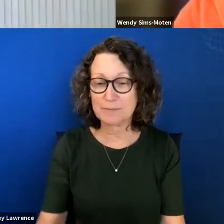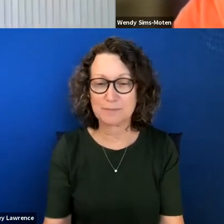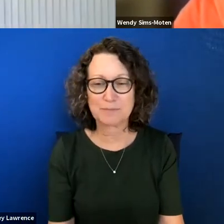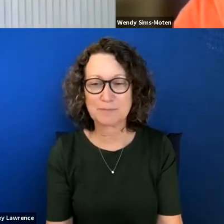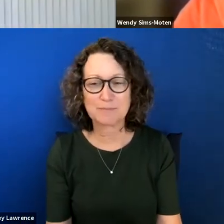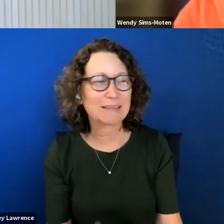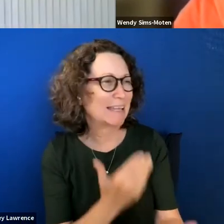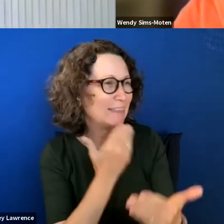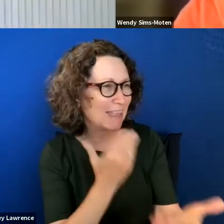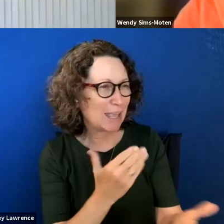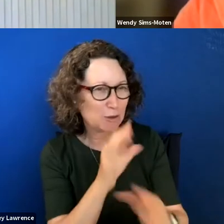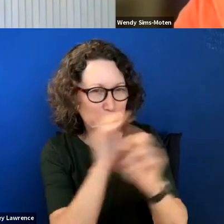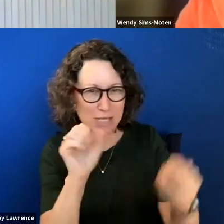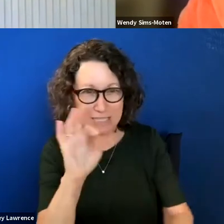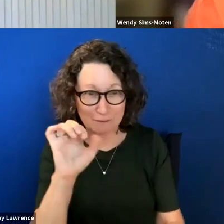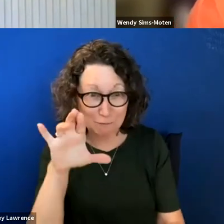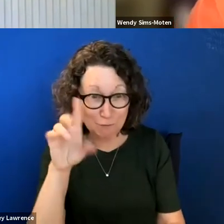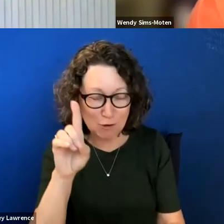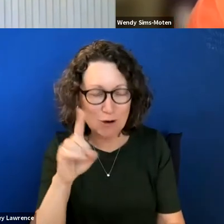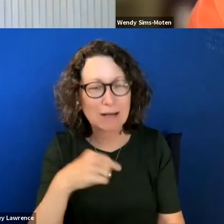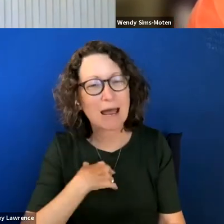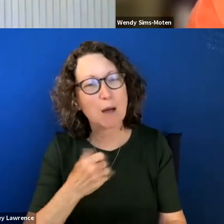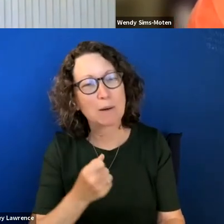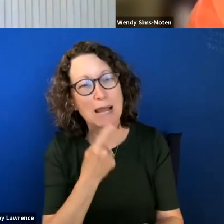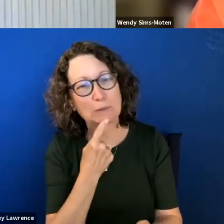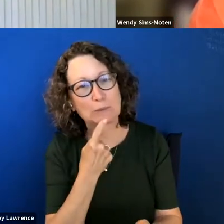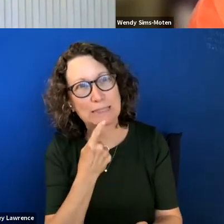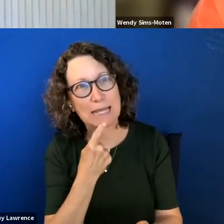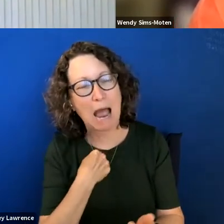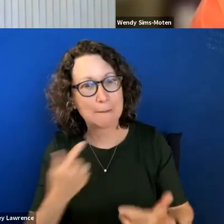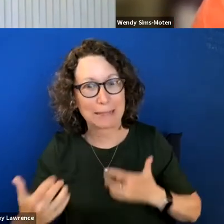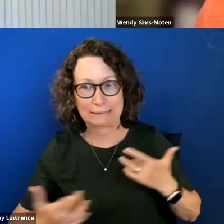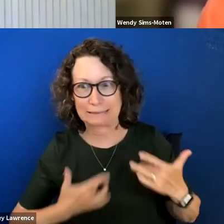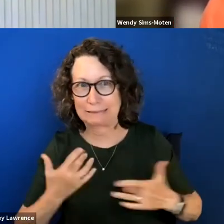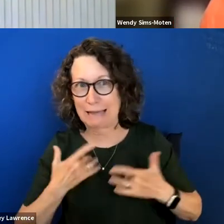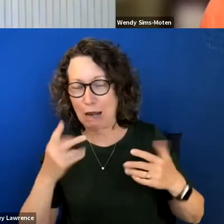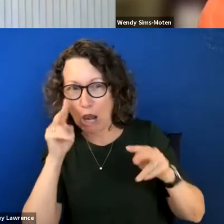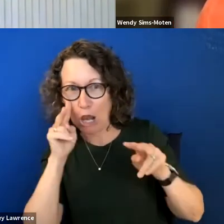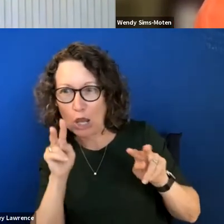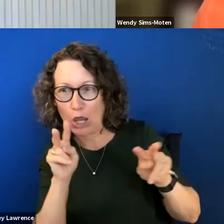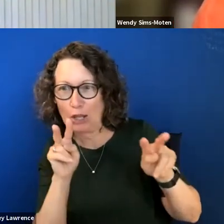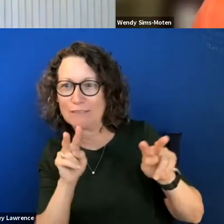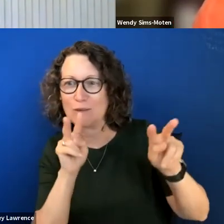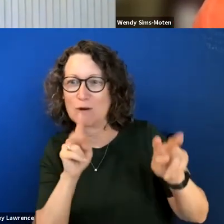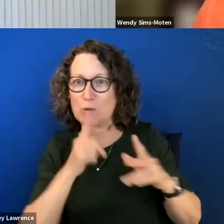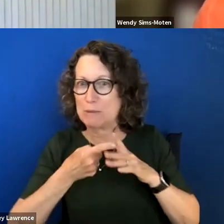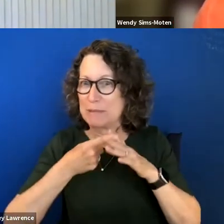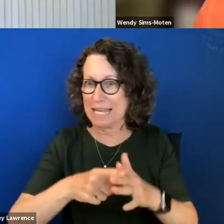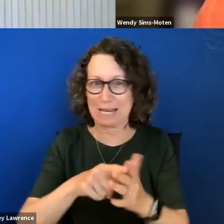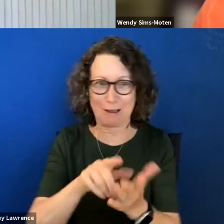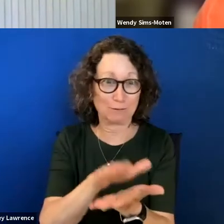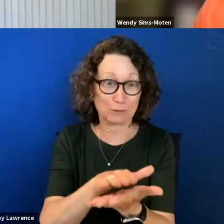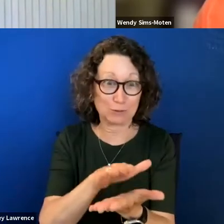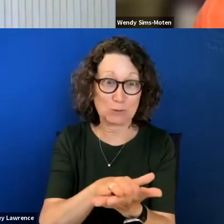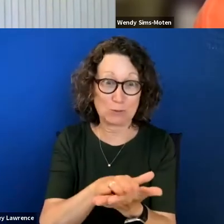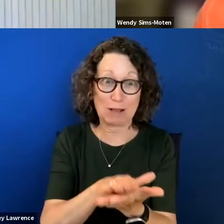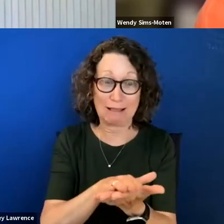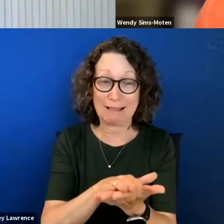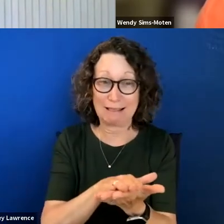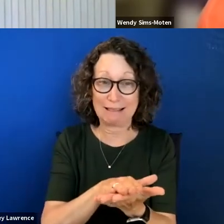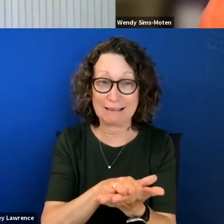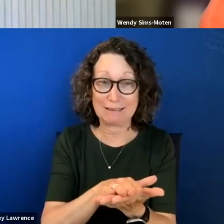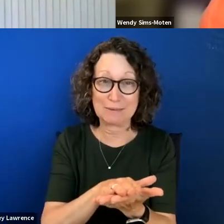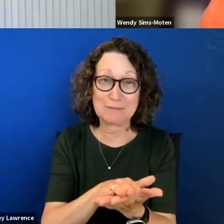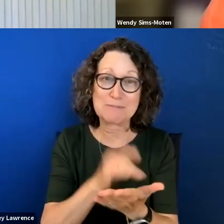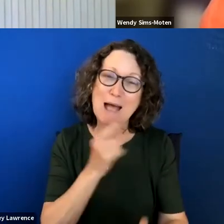Thank you, President Ford. I would just like to say that I'm excited and looking forward to the beginning of school.